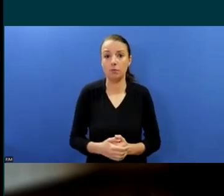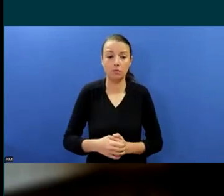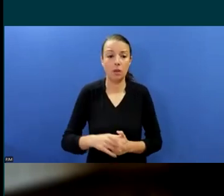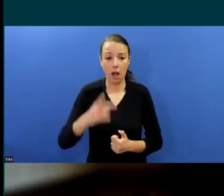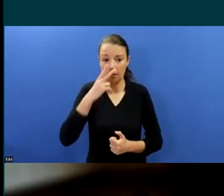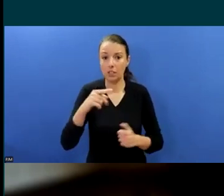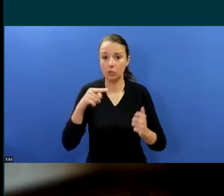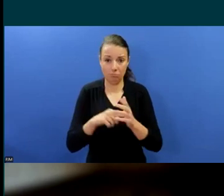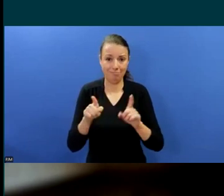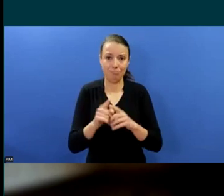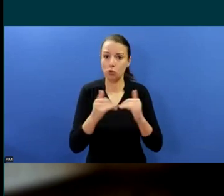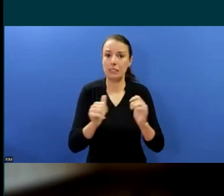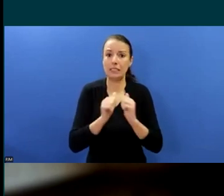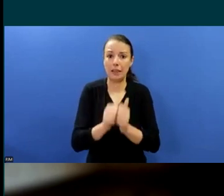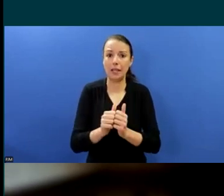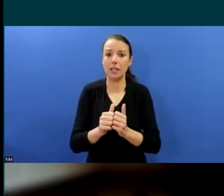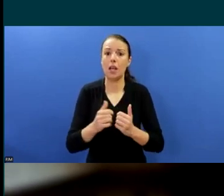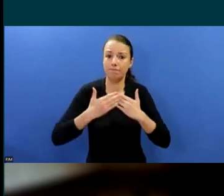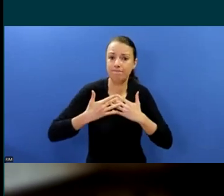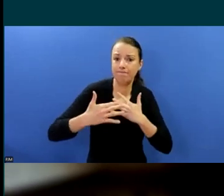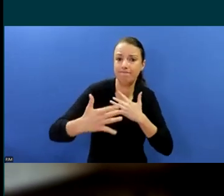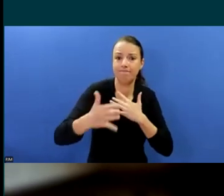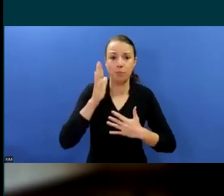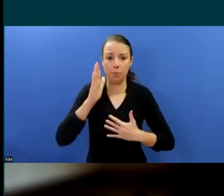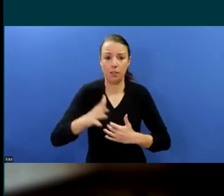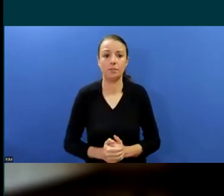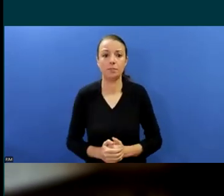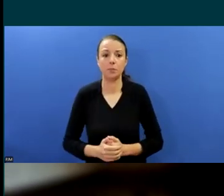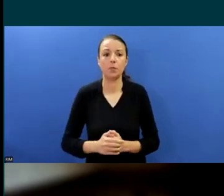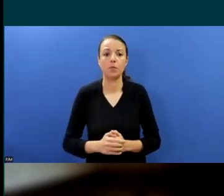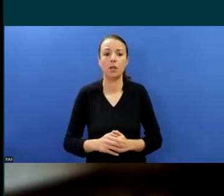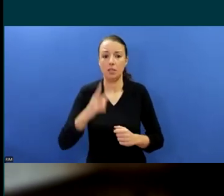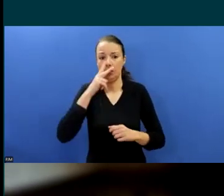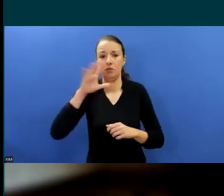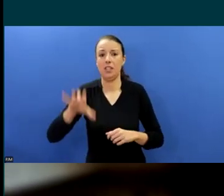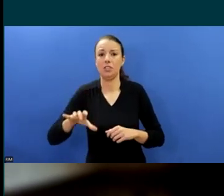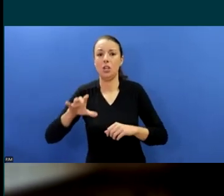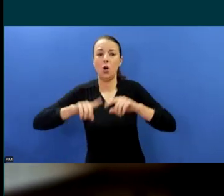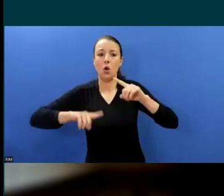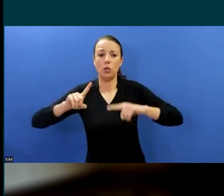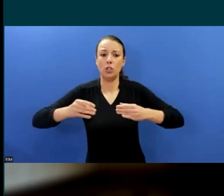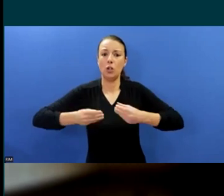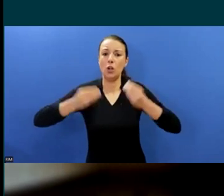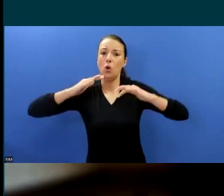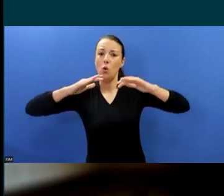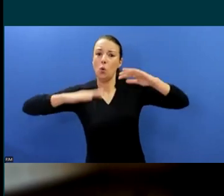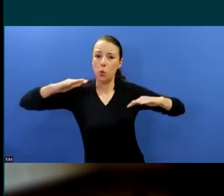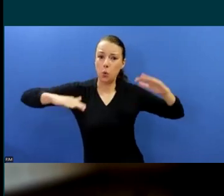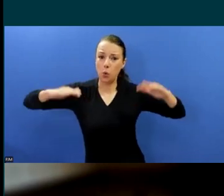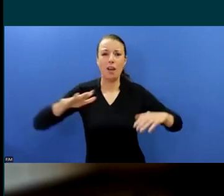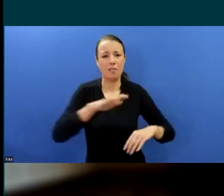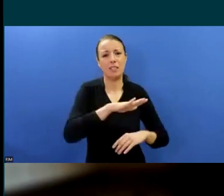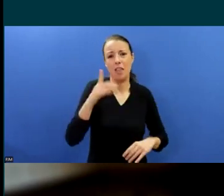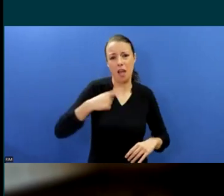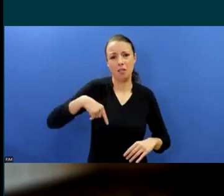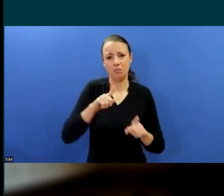decades. Growing inequalities, like a bit everywhere in the world, and also to come back to